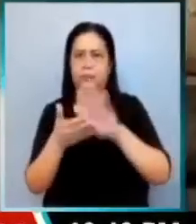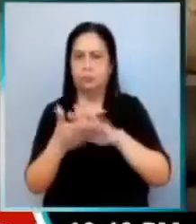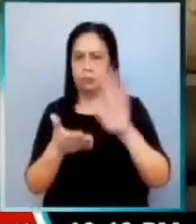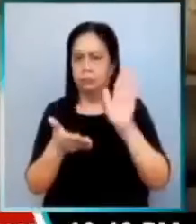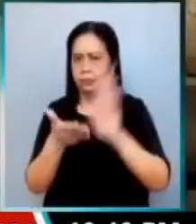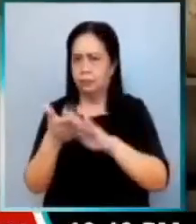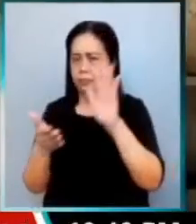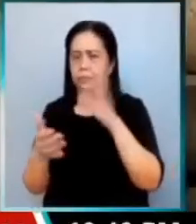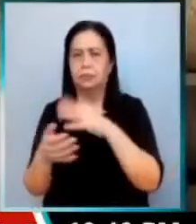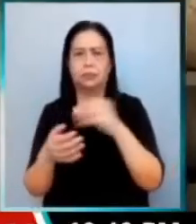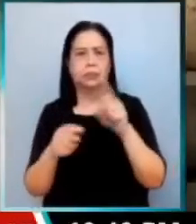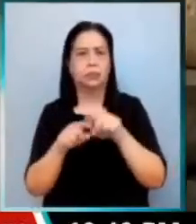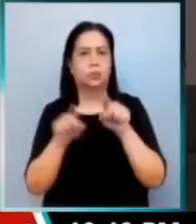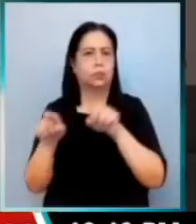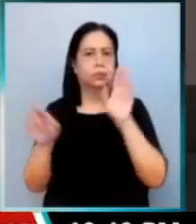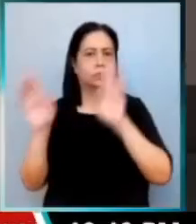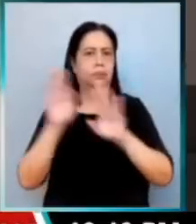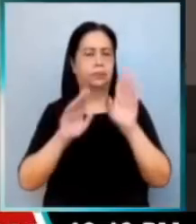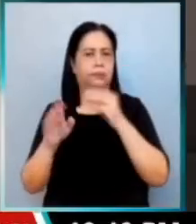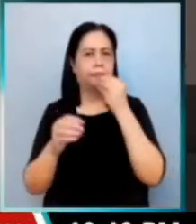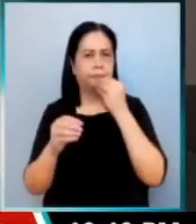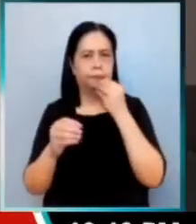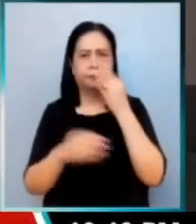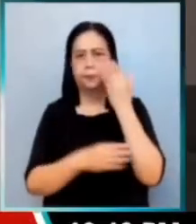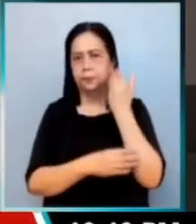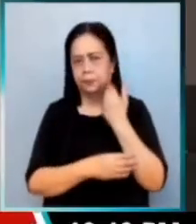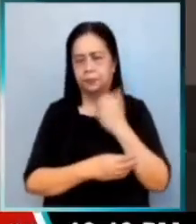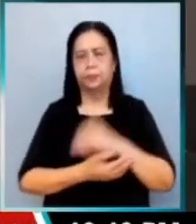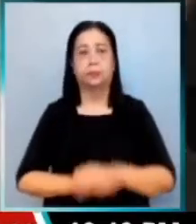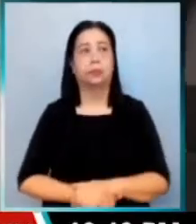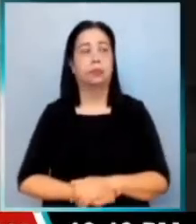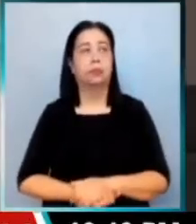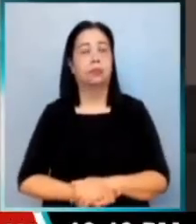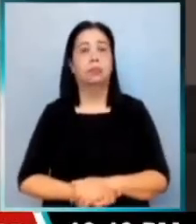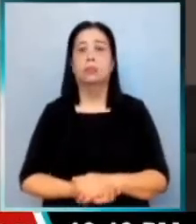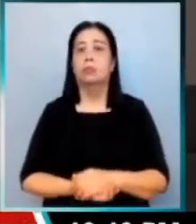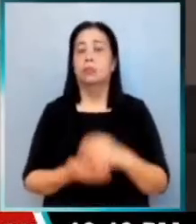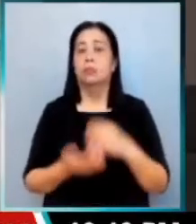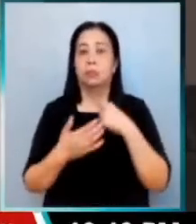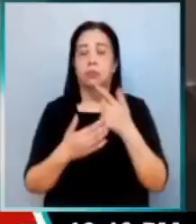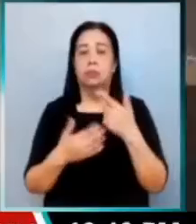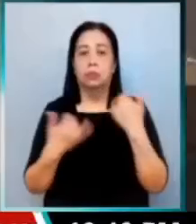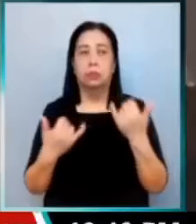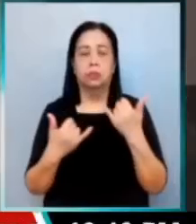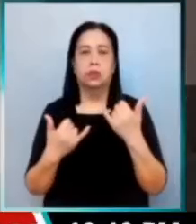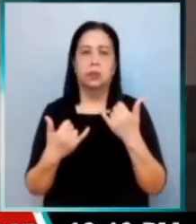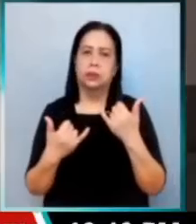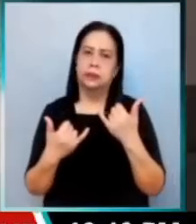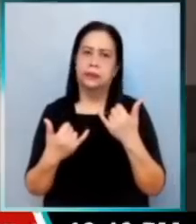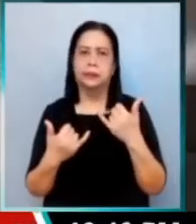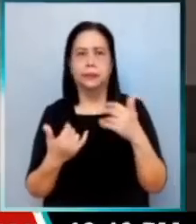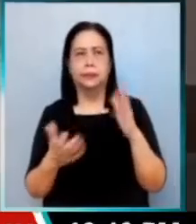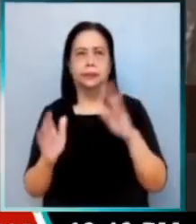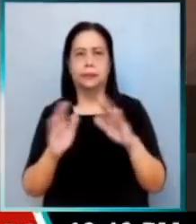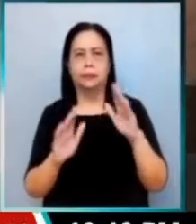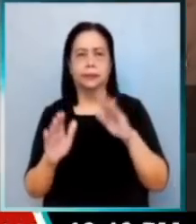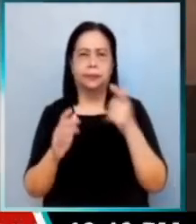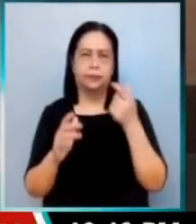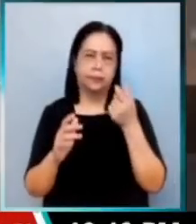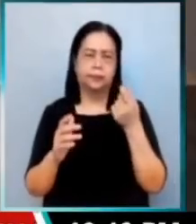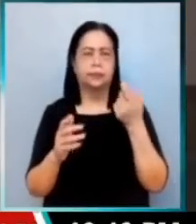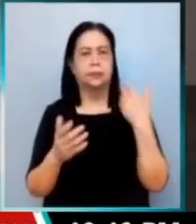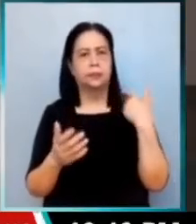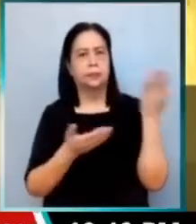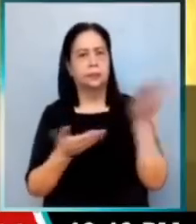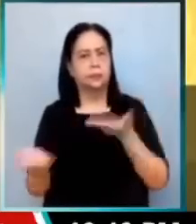ang nakaambang krisis sa pagkain. We are already in a disadvantageous position in terms of supply,